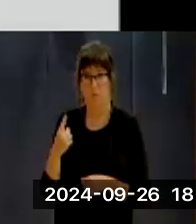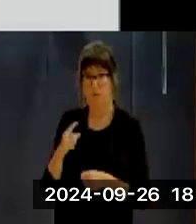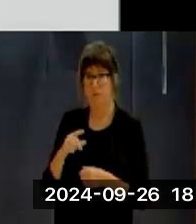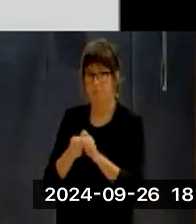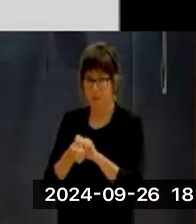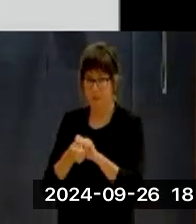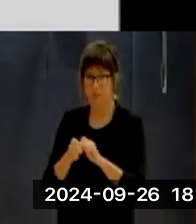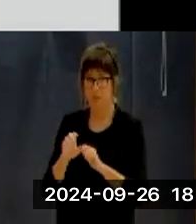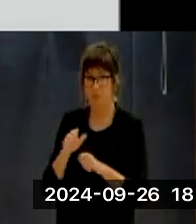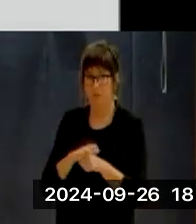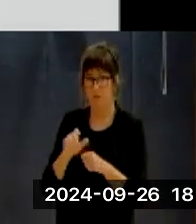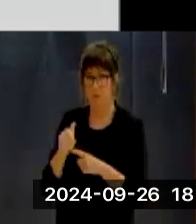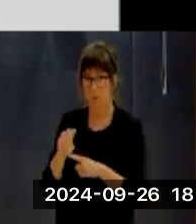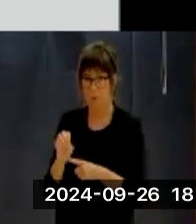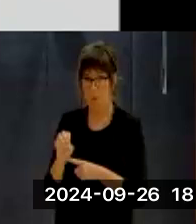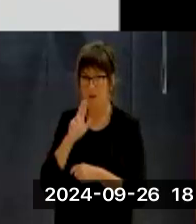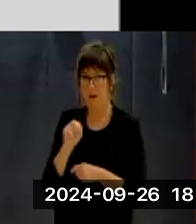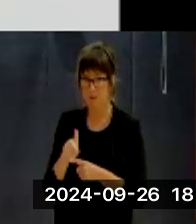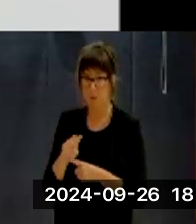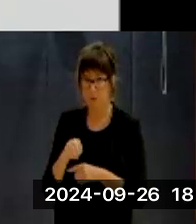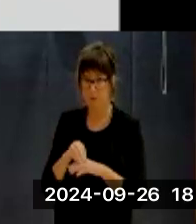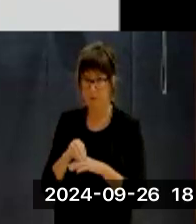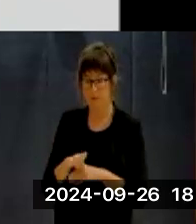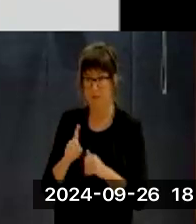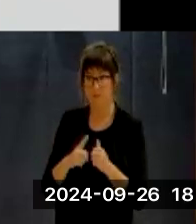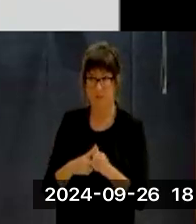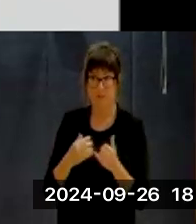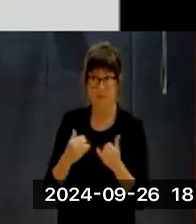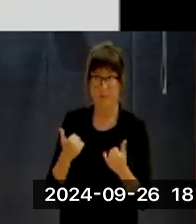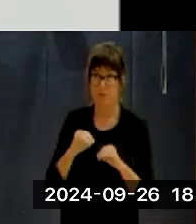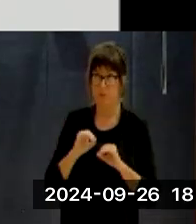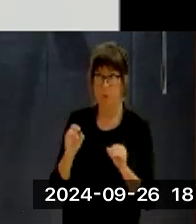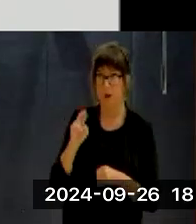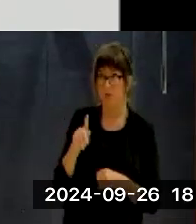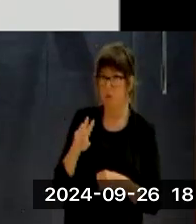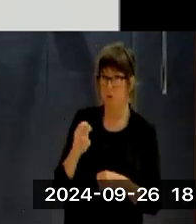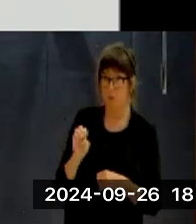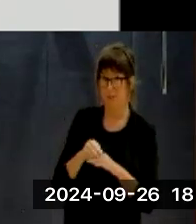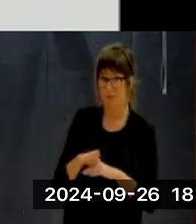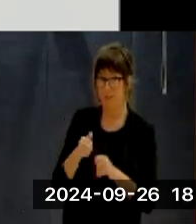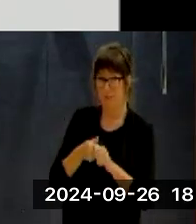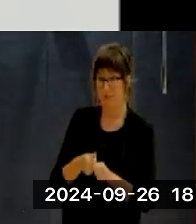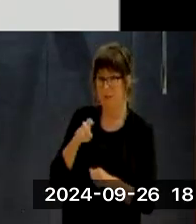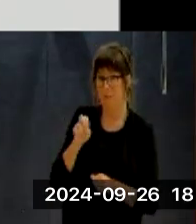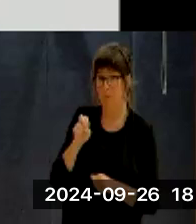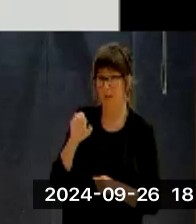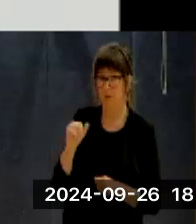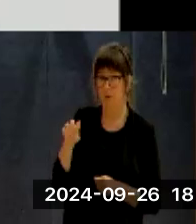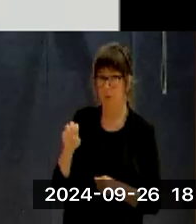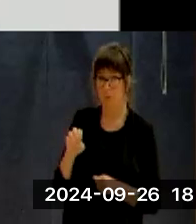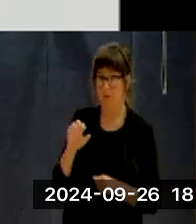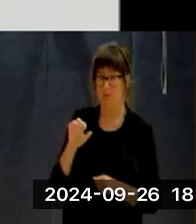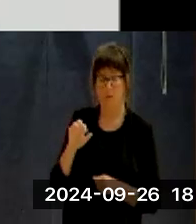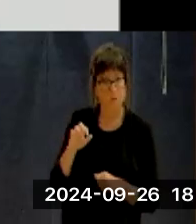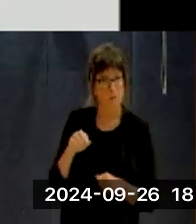add undue influence. First, currently there's no undue influence under the Penal Code, which is a common and insidious means to take a